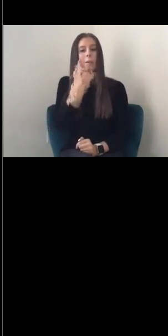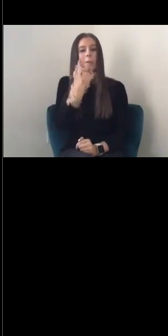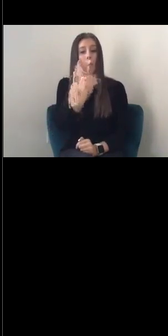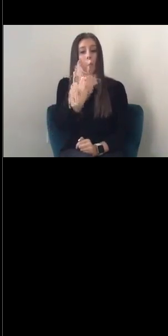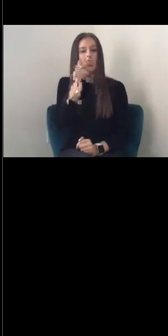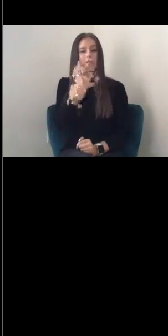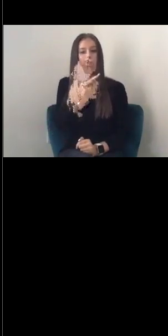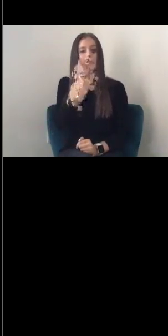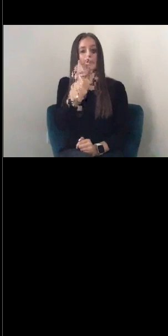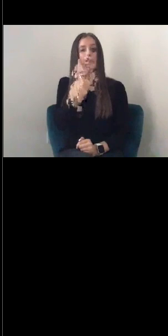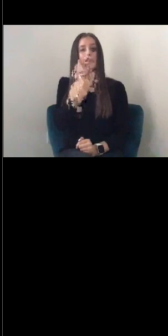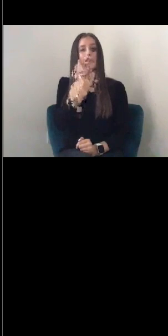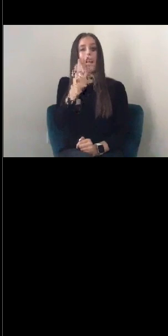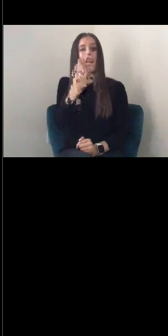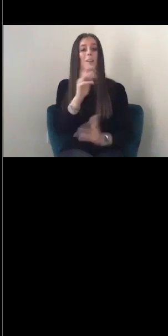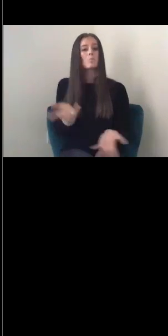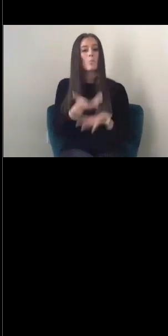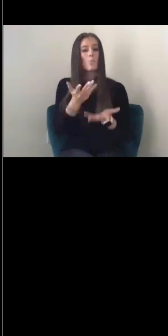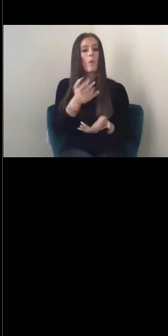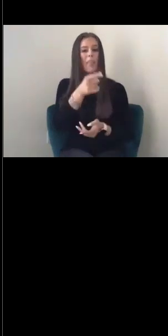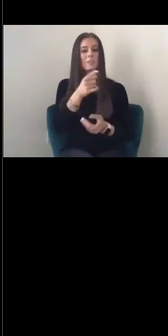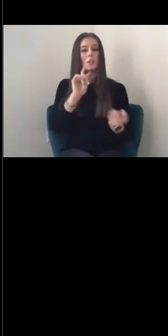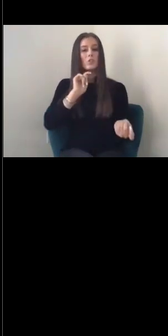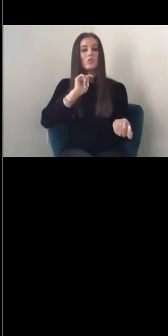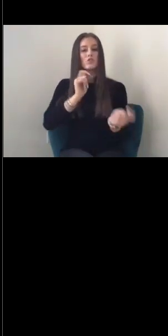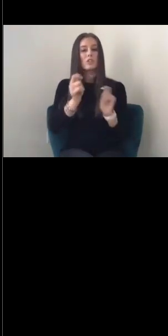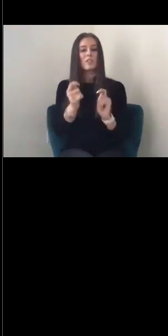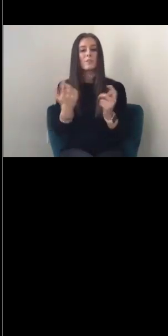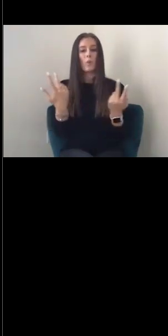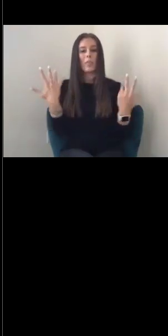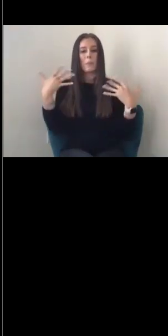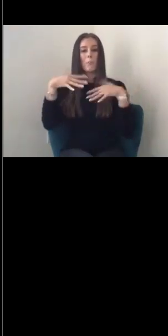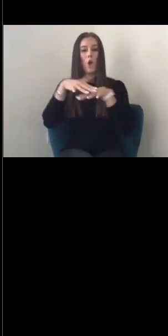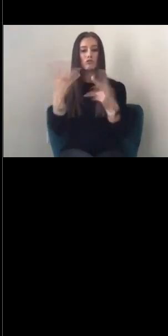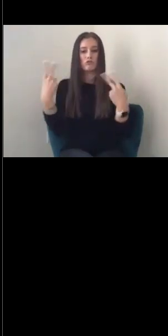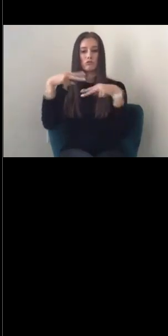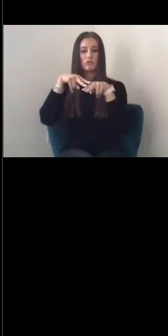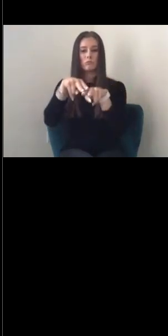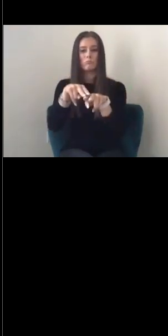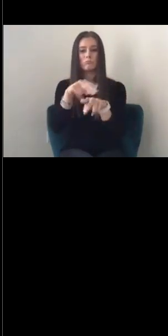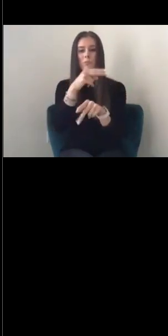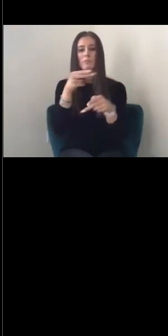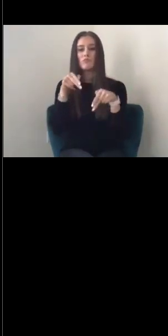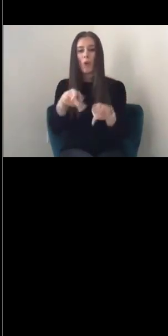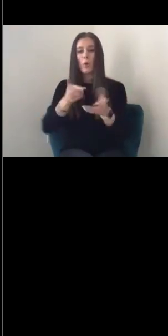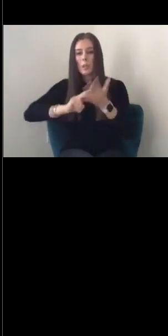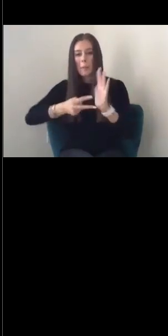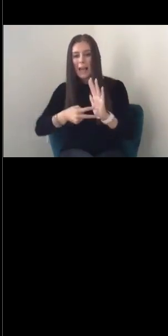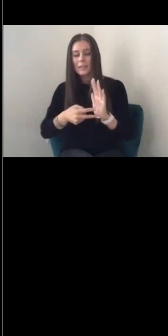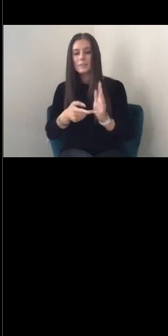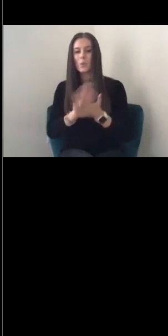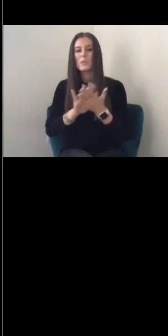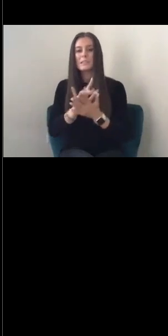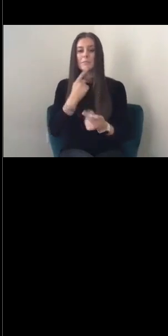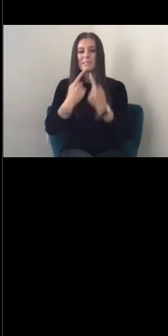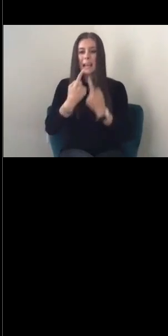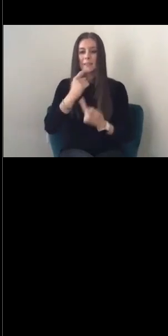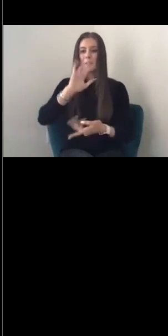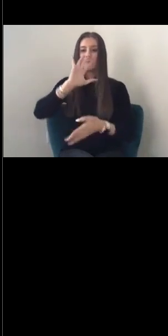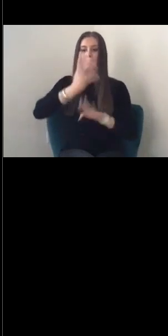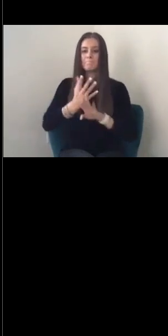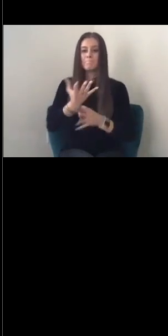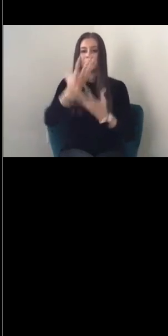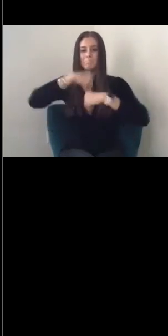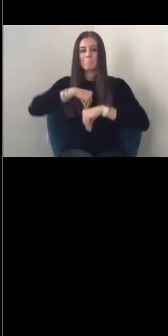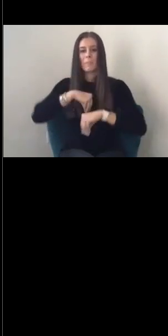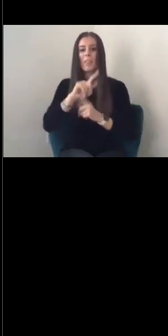slide, this is where we propose changes to the merge layouts owing to improved modelling data. Number